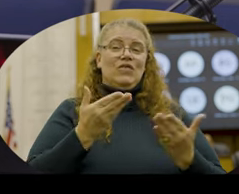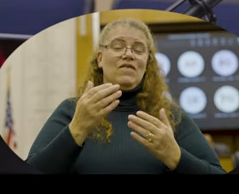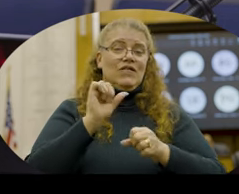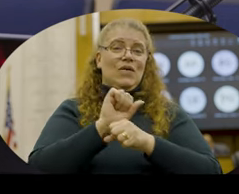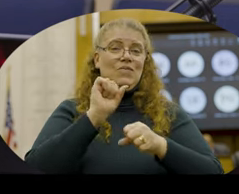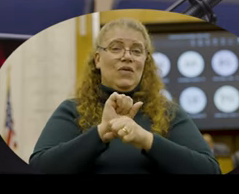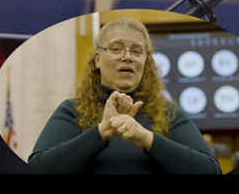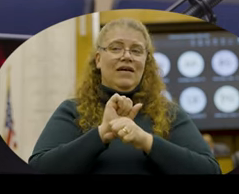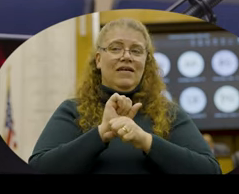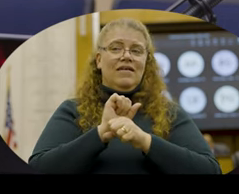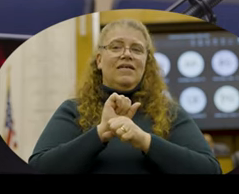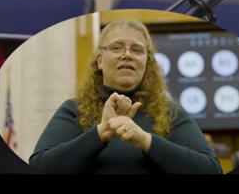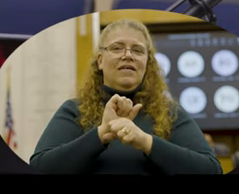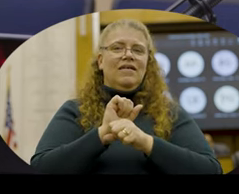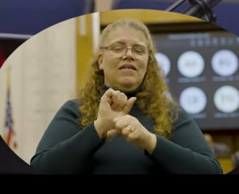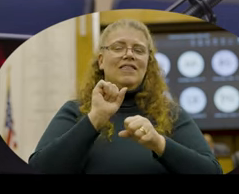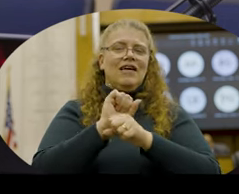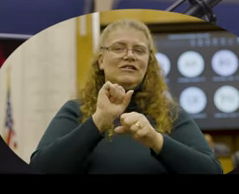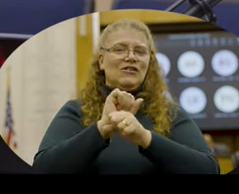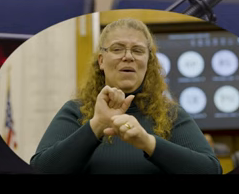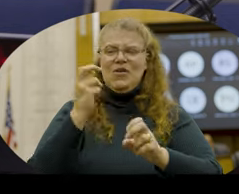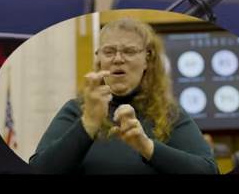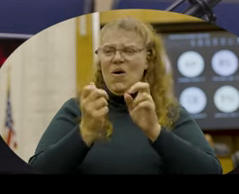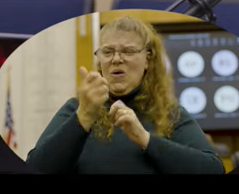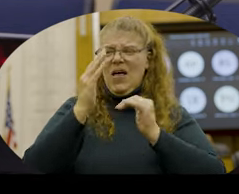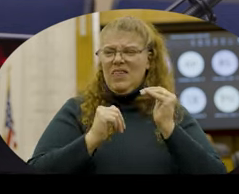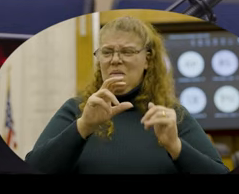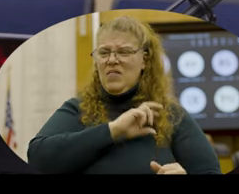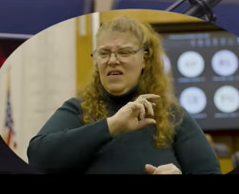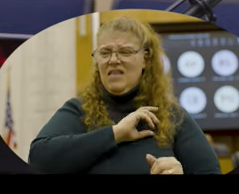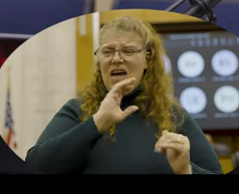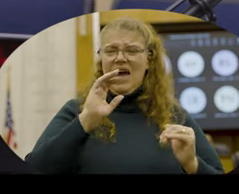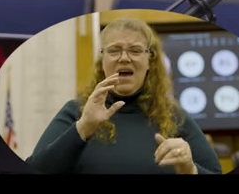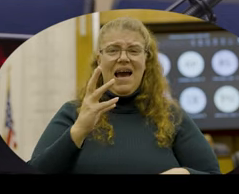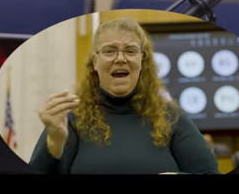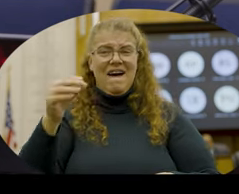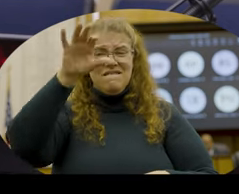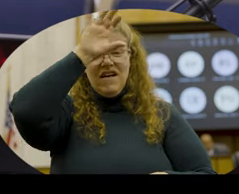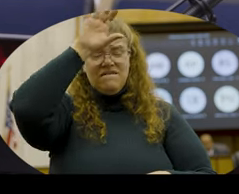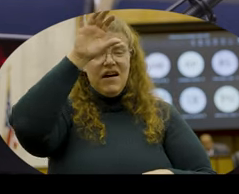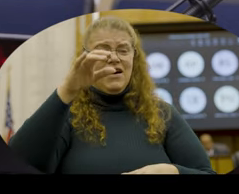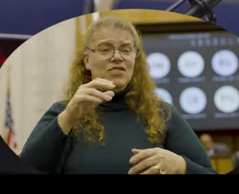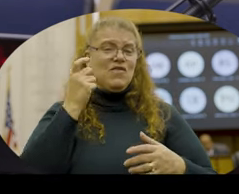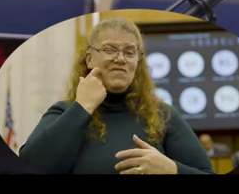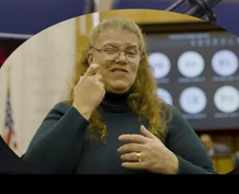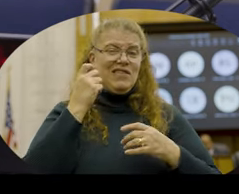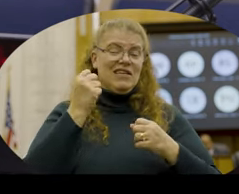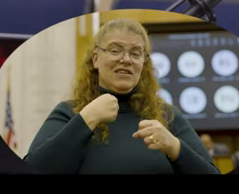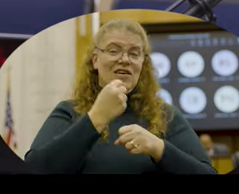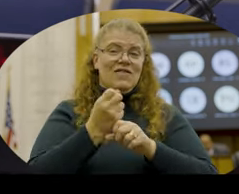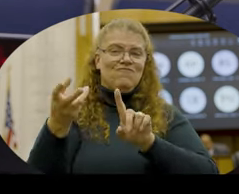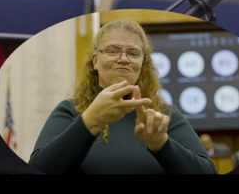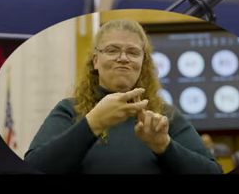capital maintenance. $281 million in deferred capital maintenance. Friends, we cannot